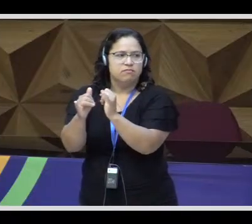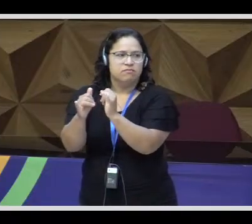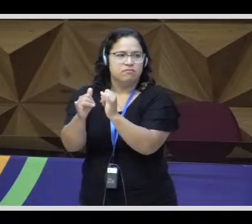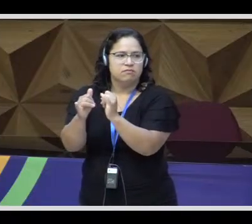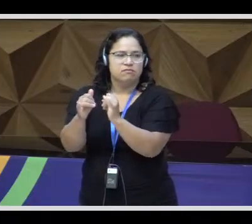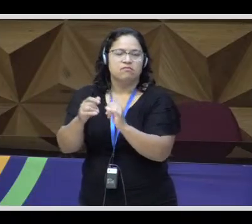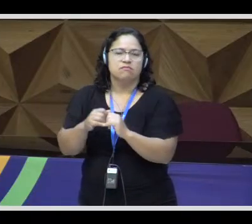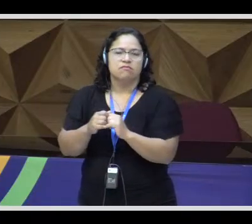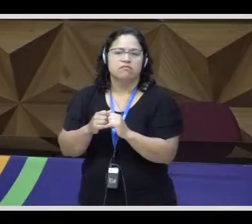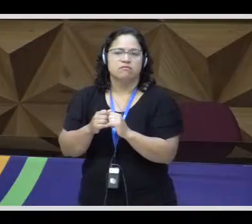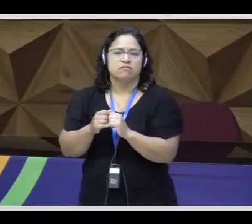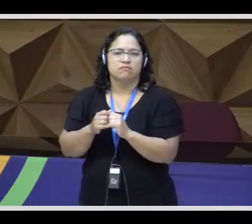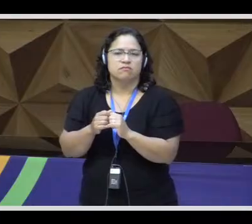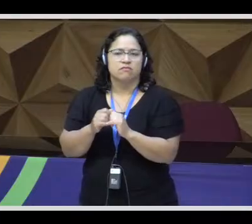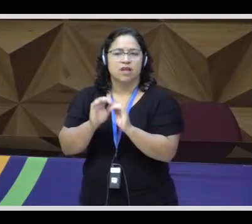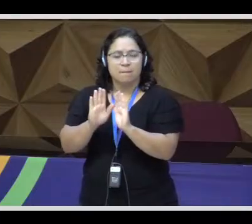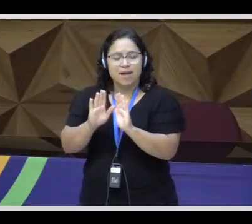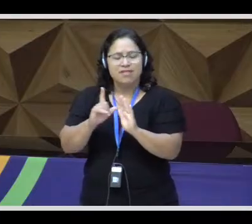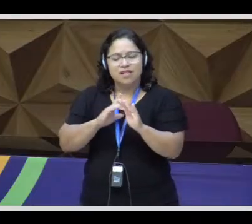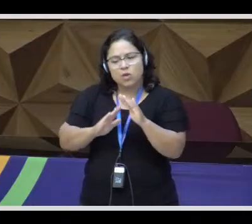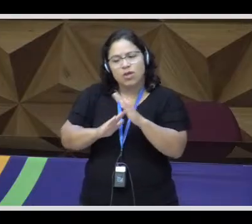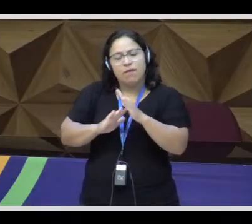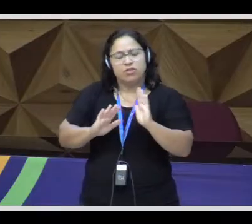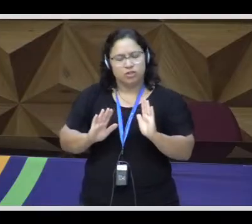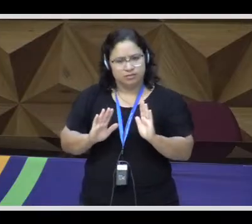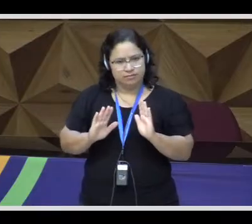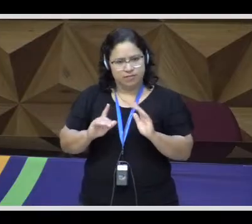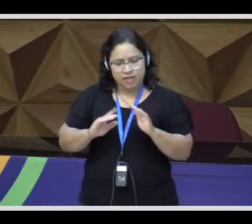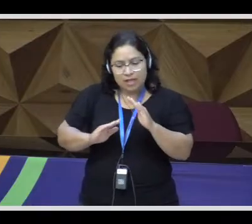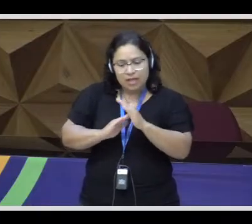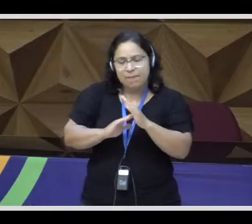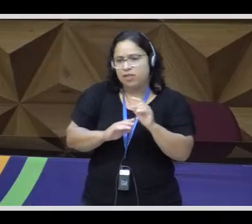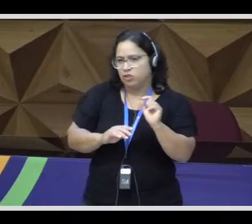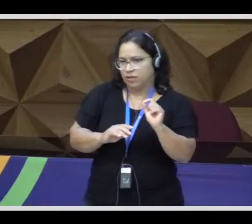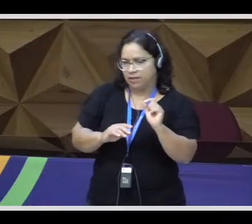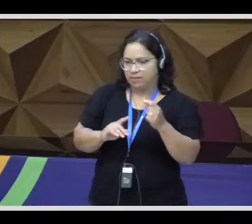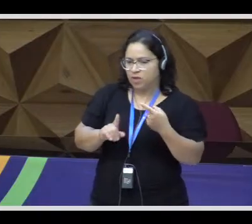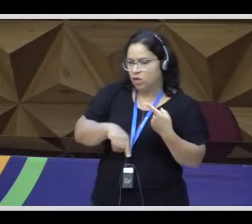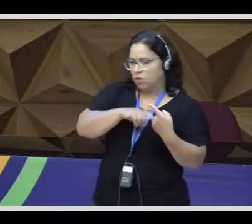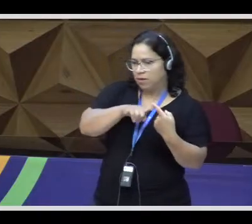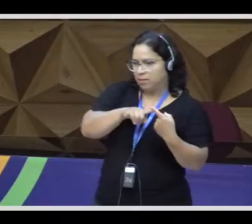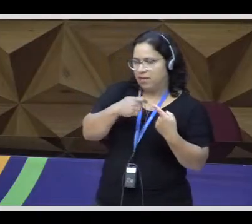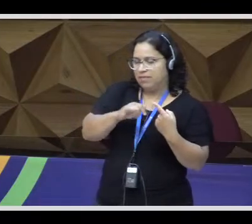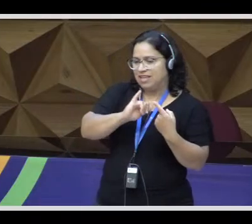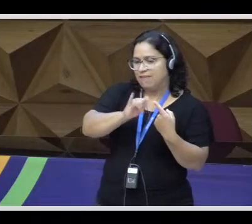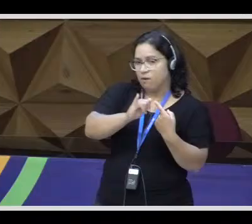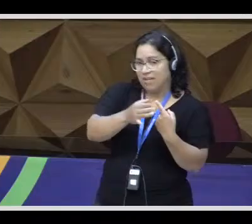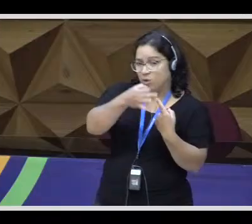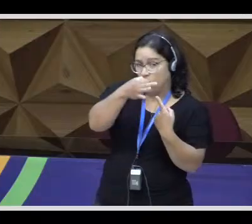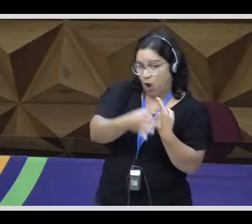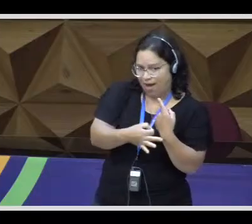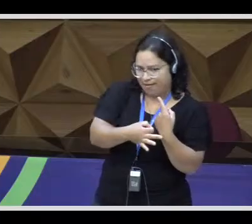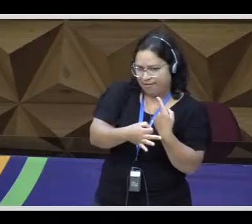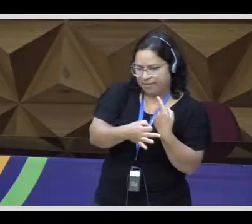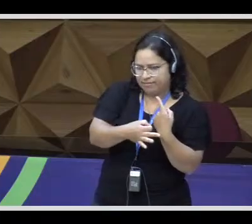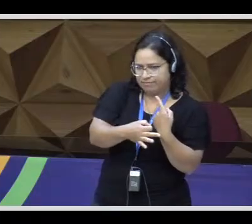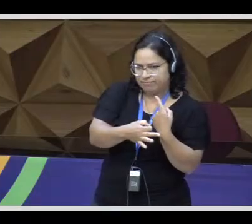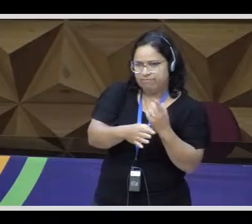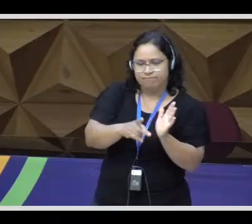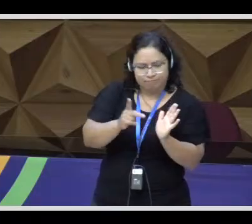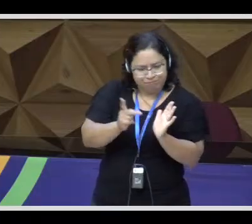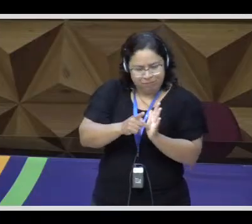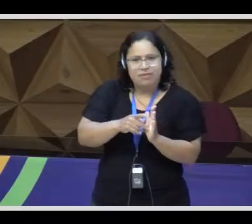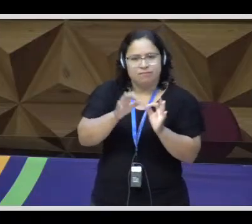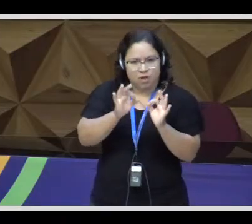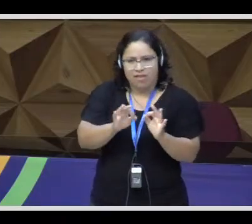The first limit is it has to be correct, factually correct. You can't